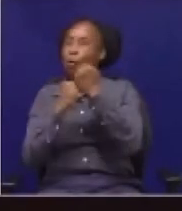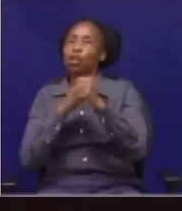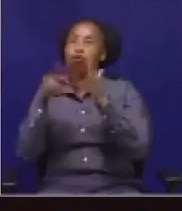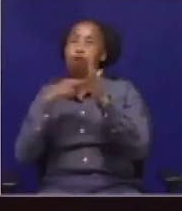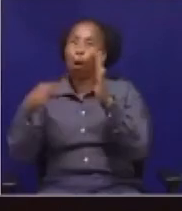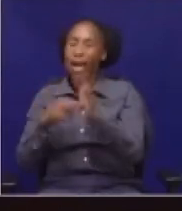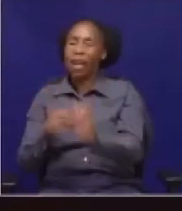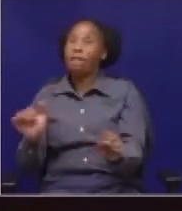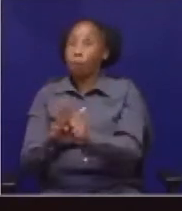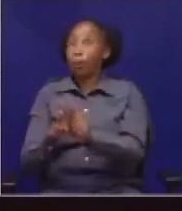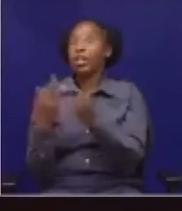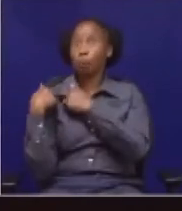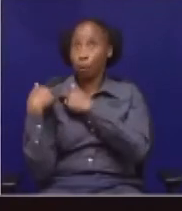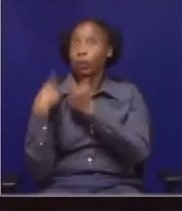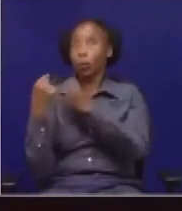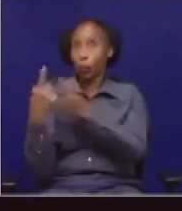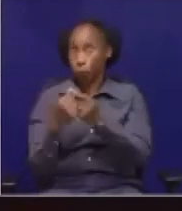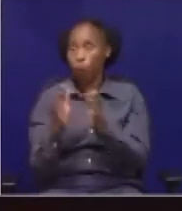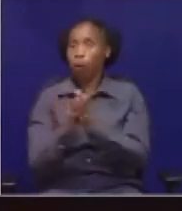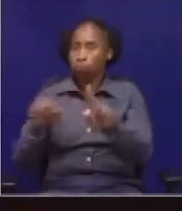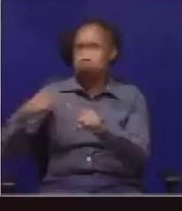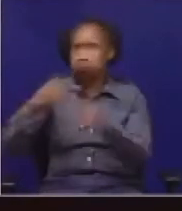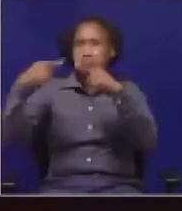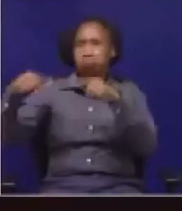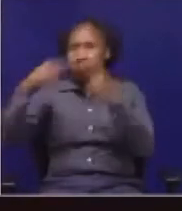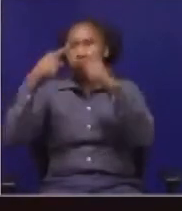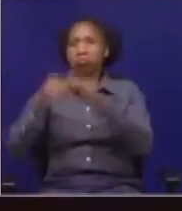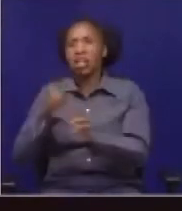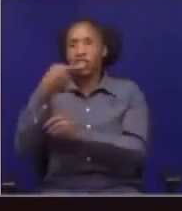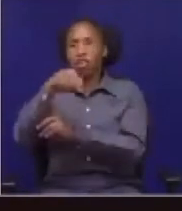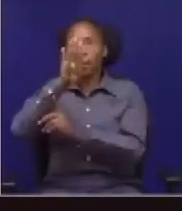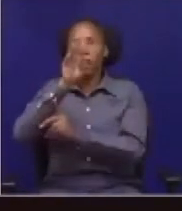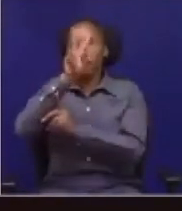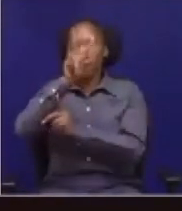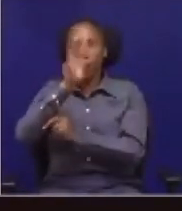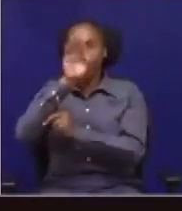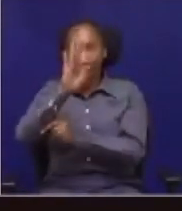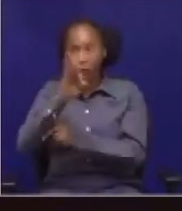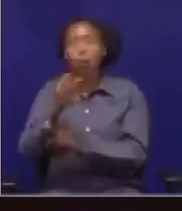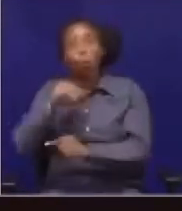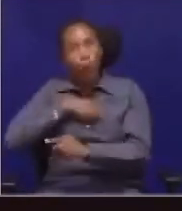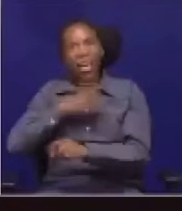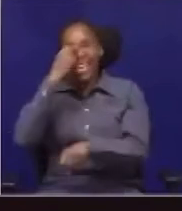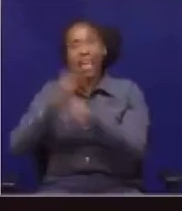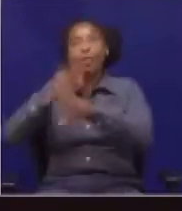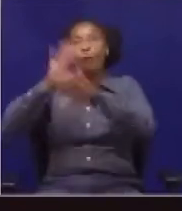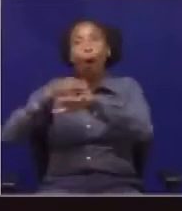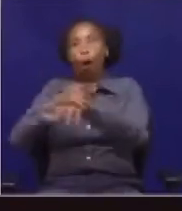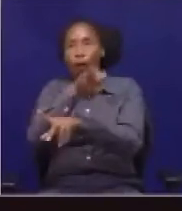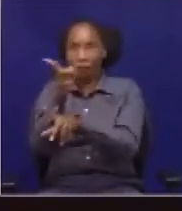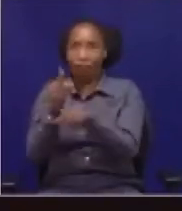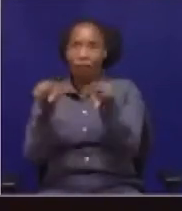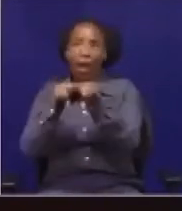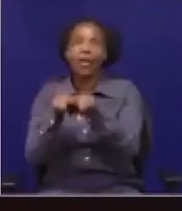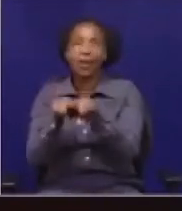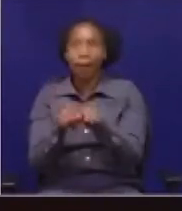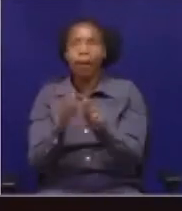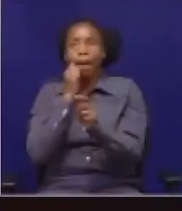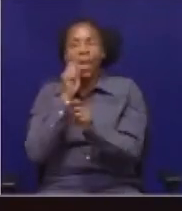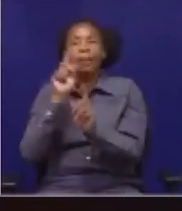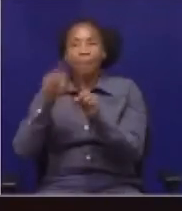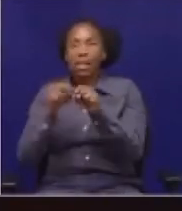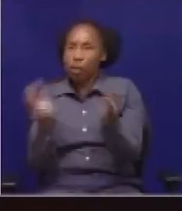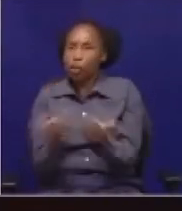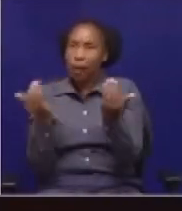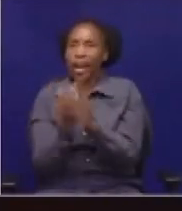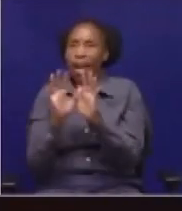full responsibility in the fight against GBVF. We need more of you. Men must inspire the next generation of men